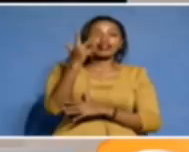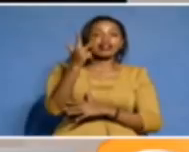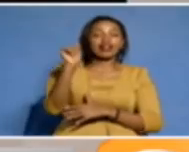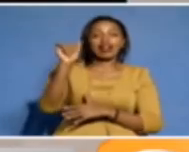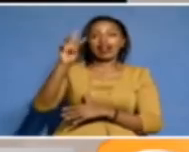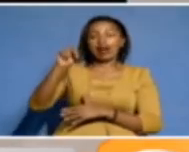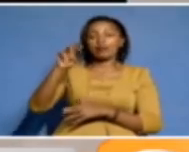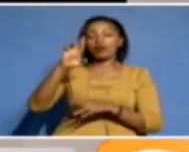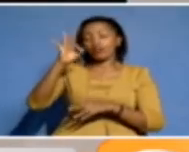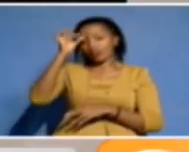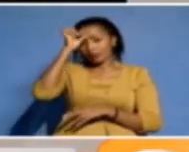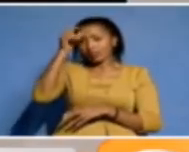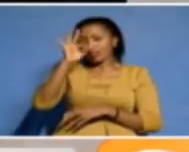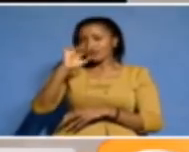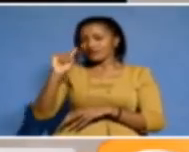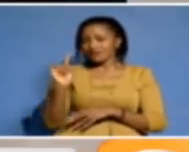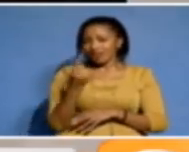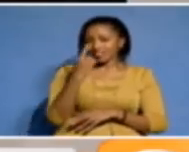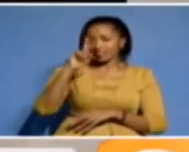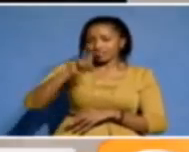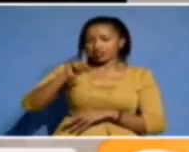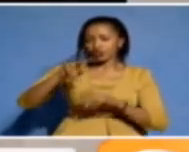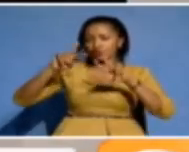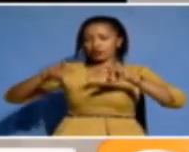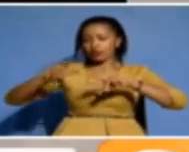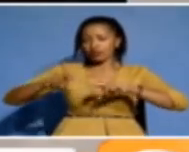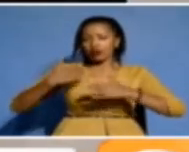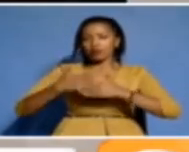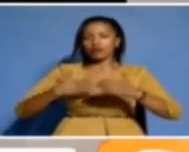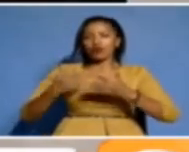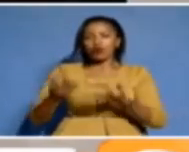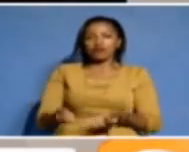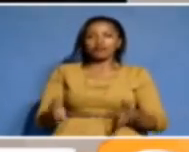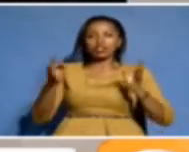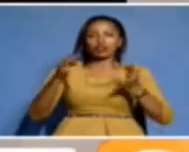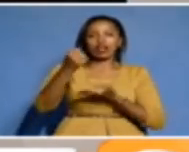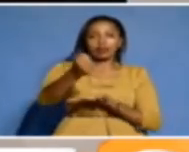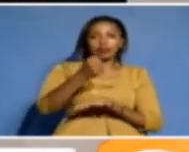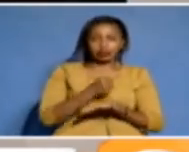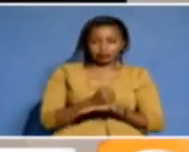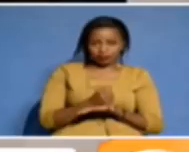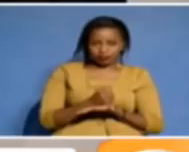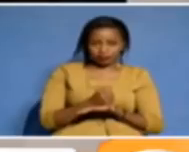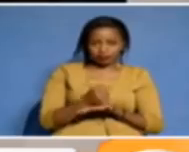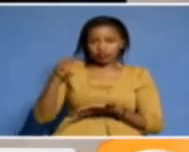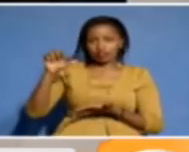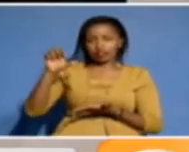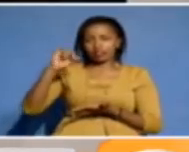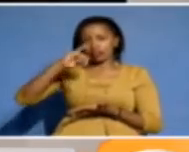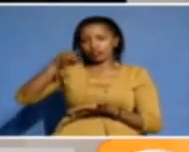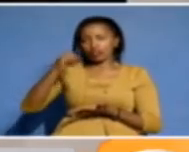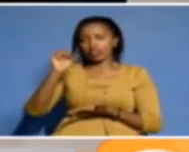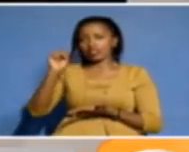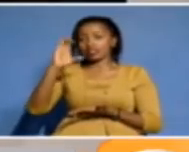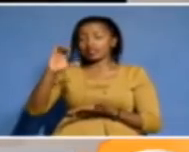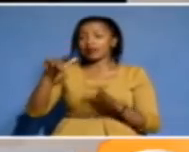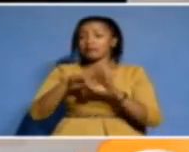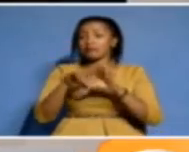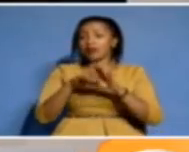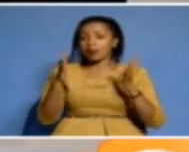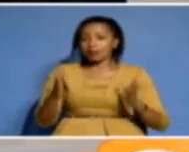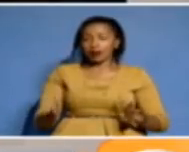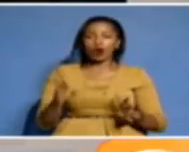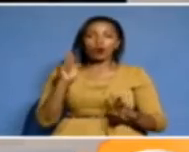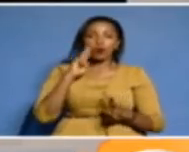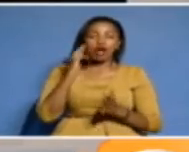he should first be vetted by Parliament before official appointment. The JSC members spoke as four new commissioners were sworn